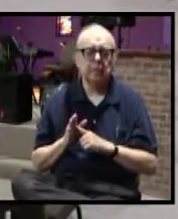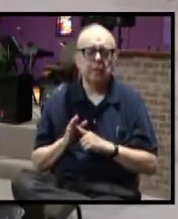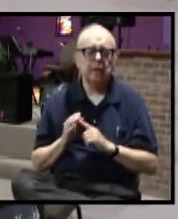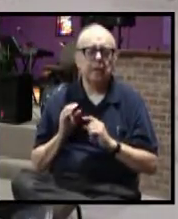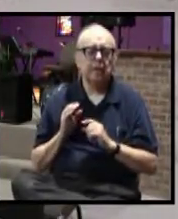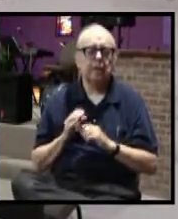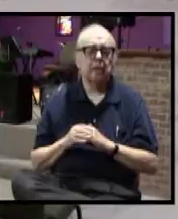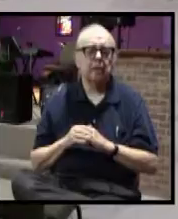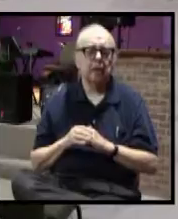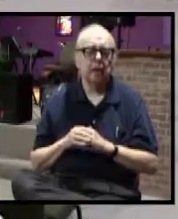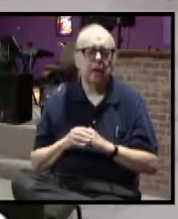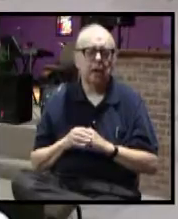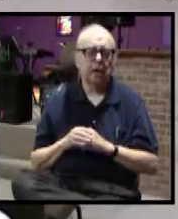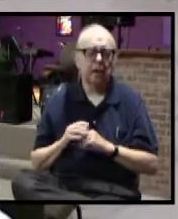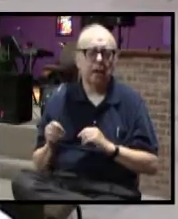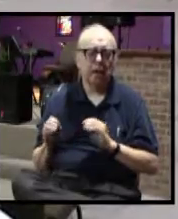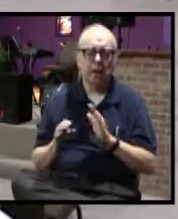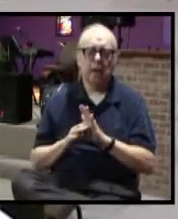they were there.